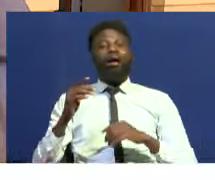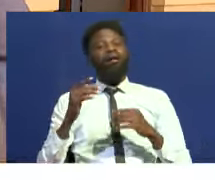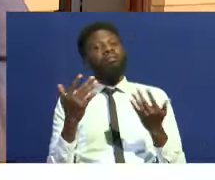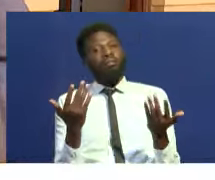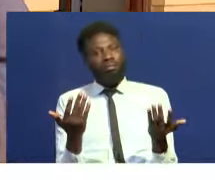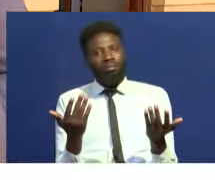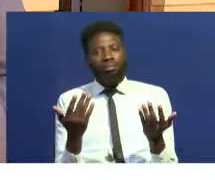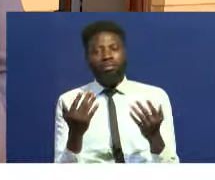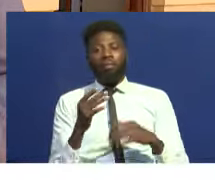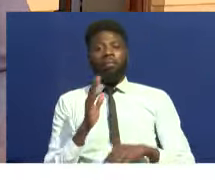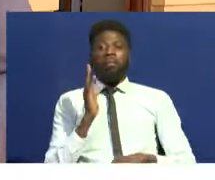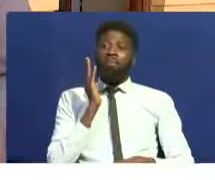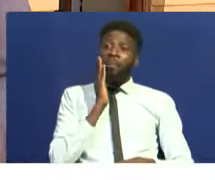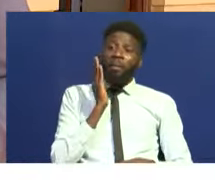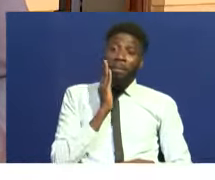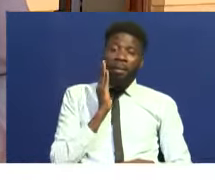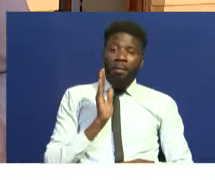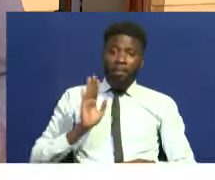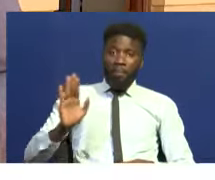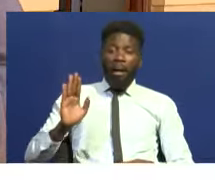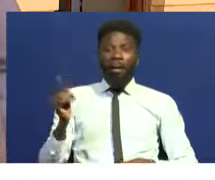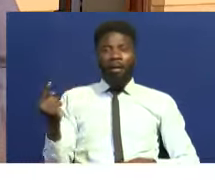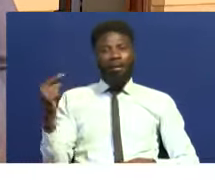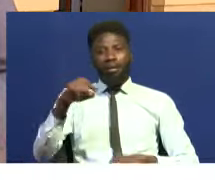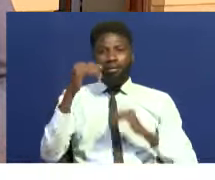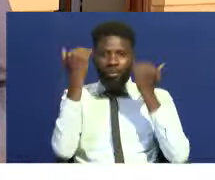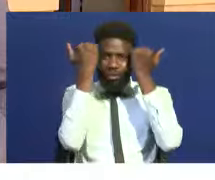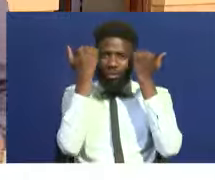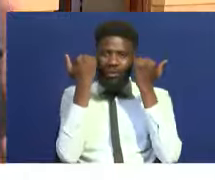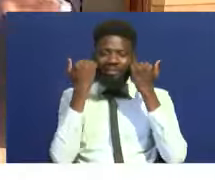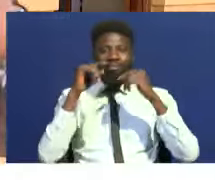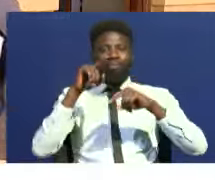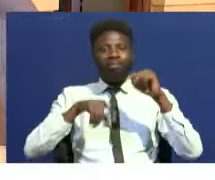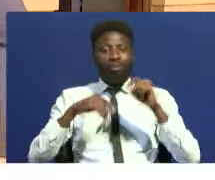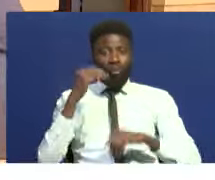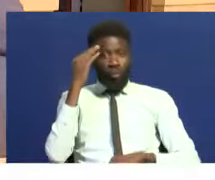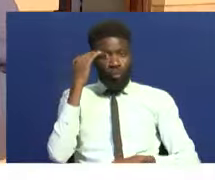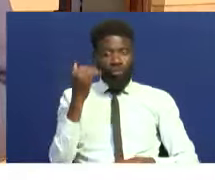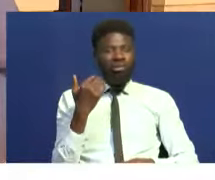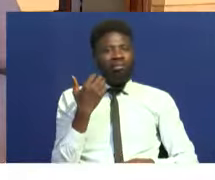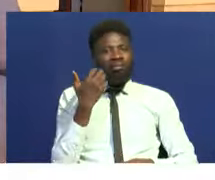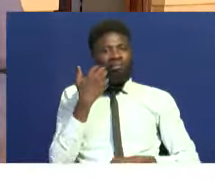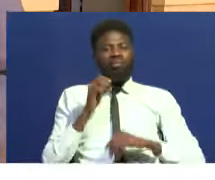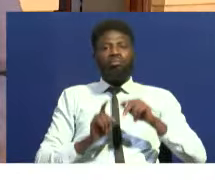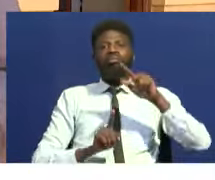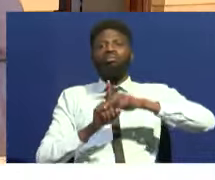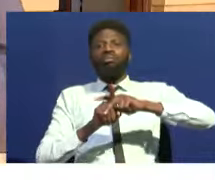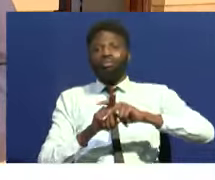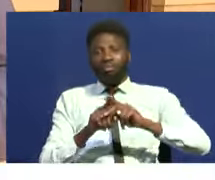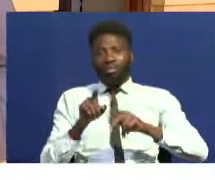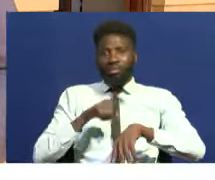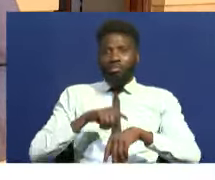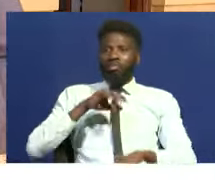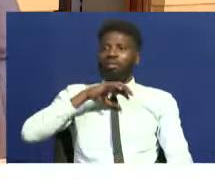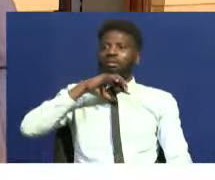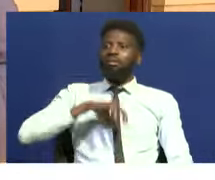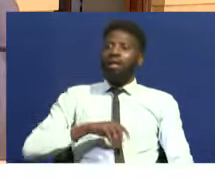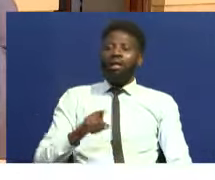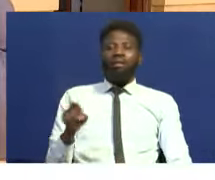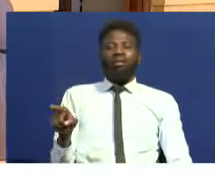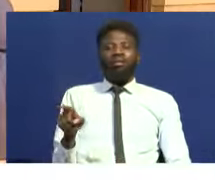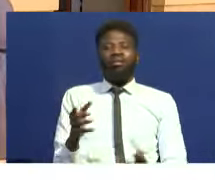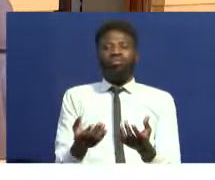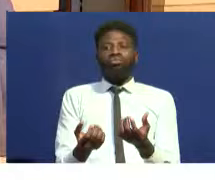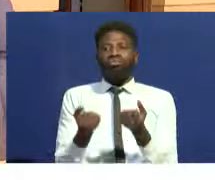could not make her way to the court because she's dealing with health problems arising from the abduction. But this is it. The